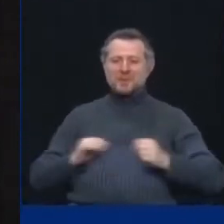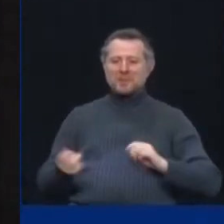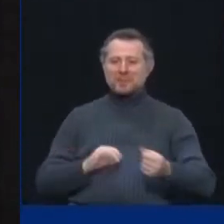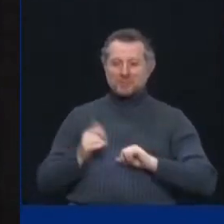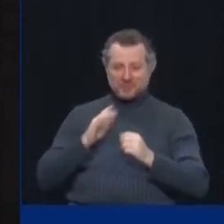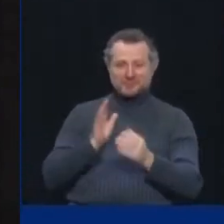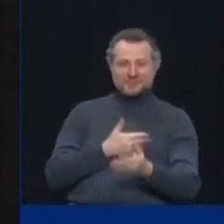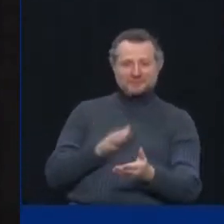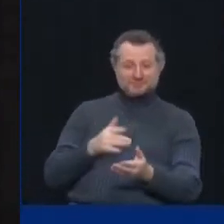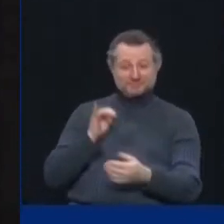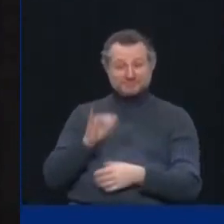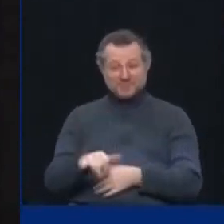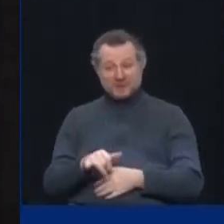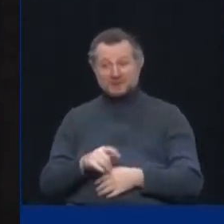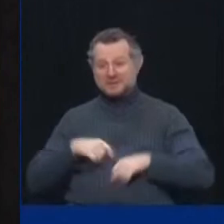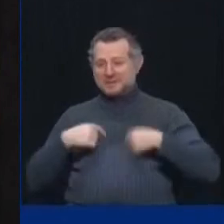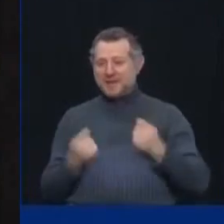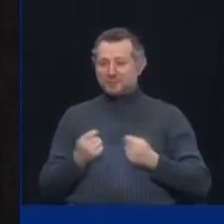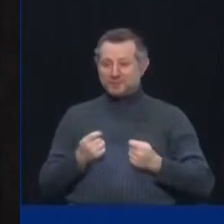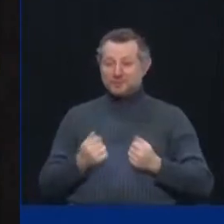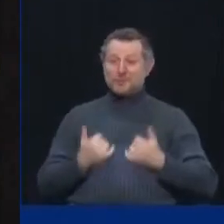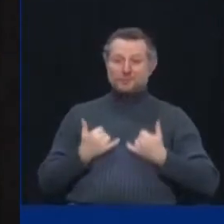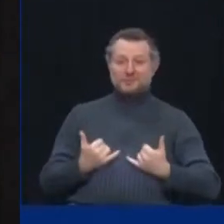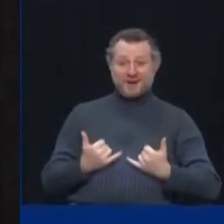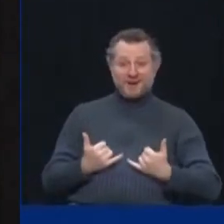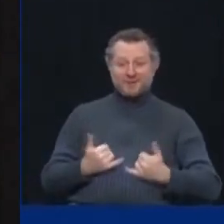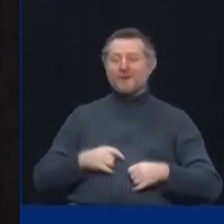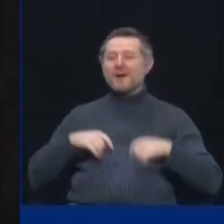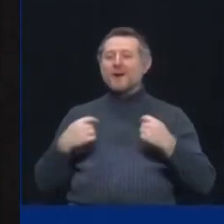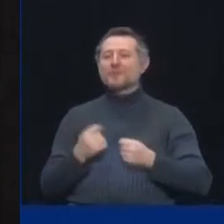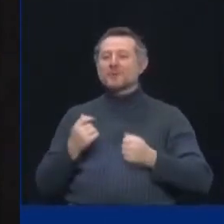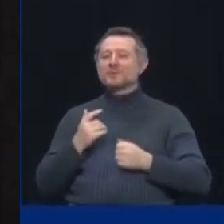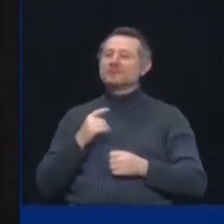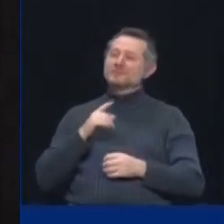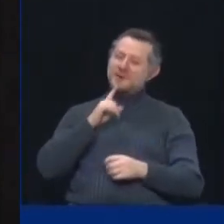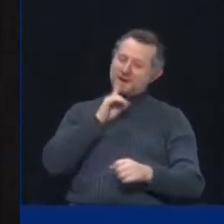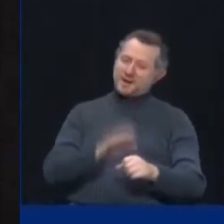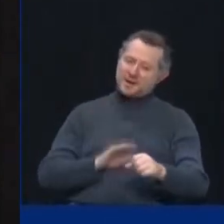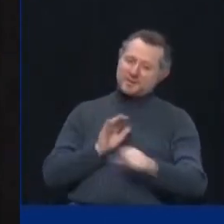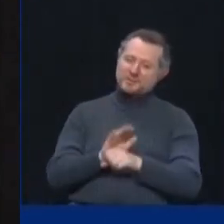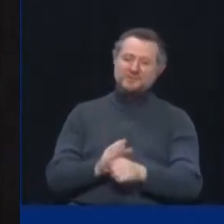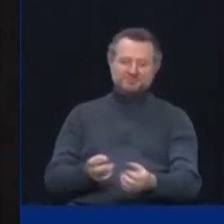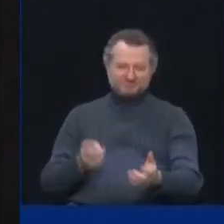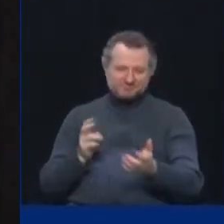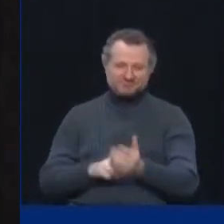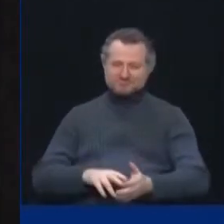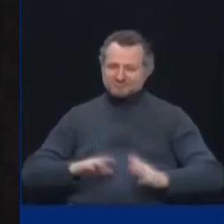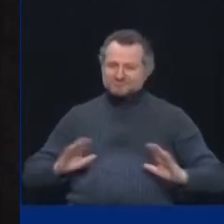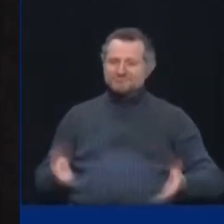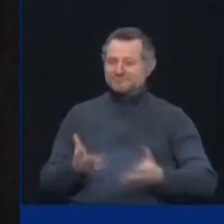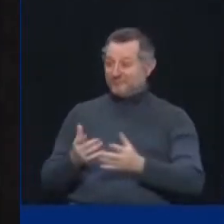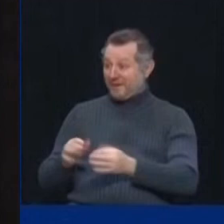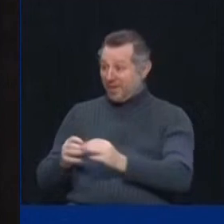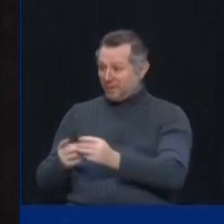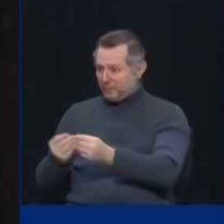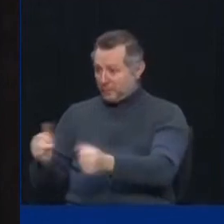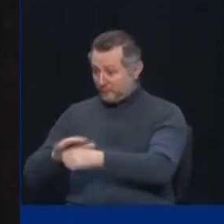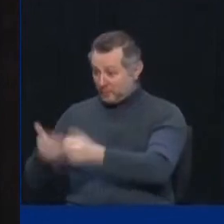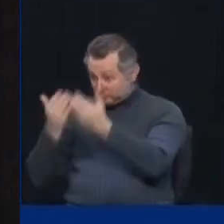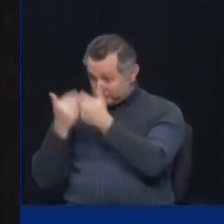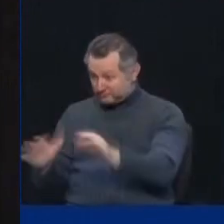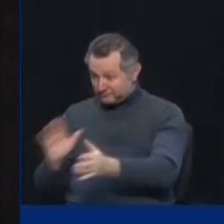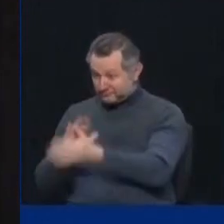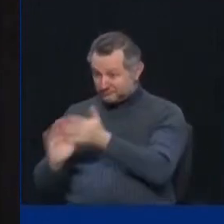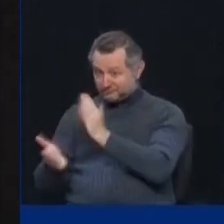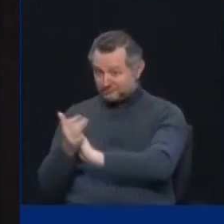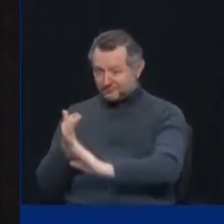also celebrate our recommitment to get out of this pandemic and ensure that the future of